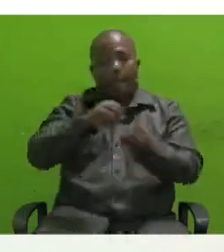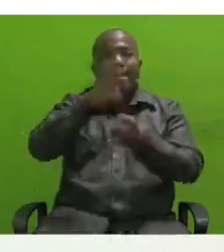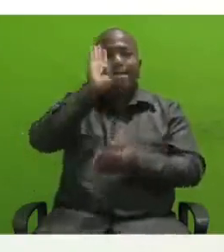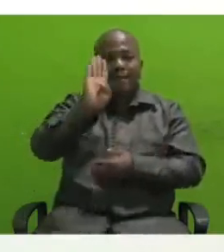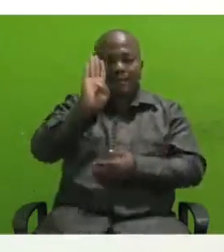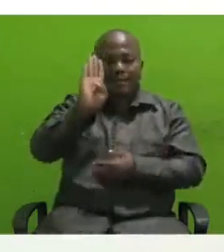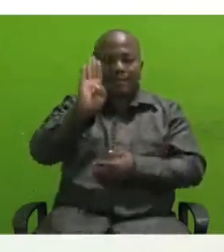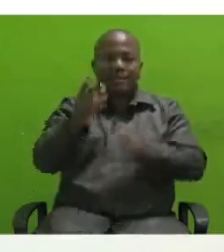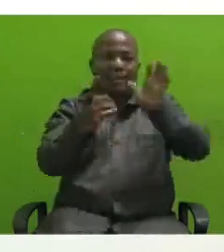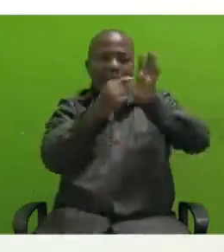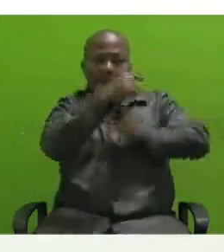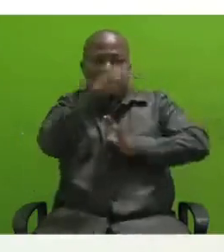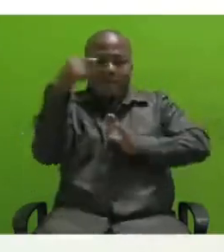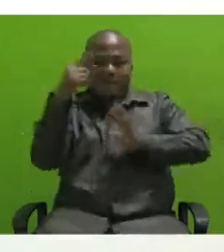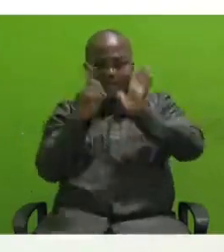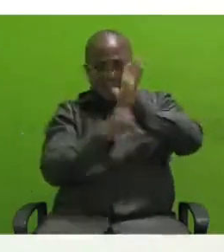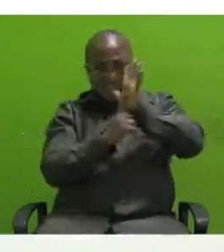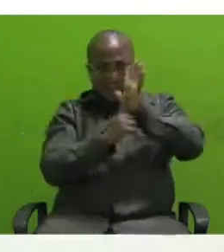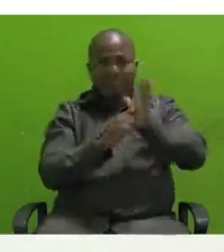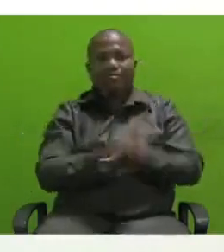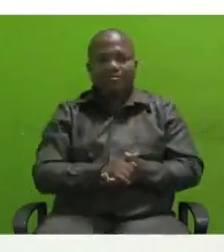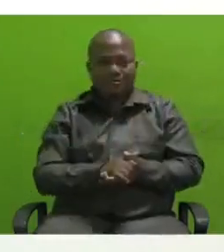b is minus 6.